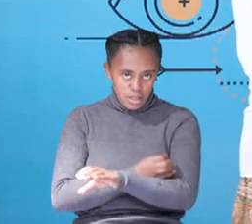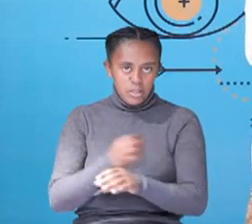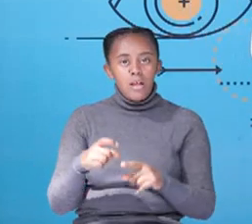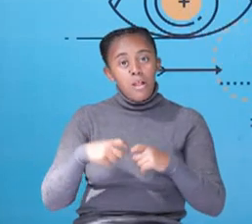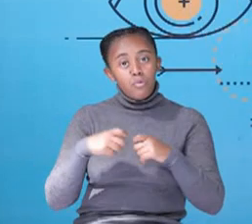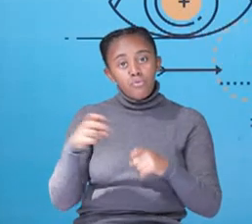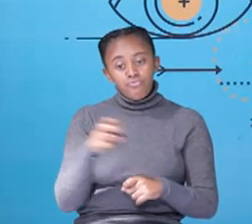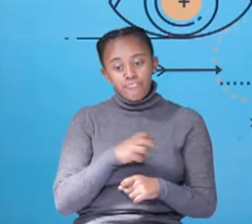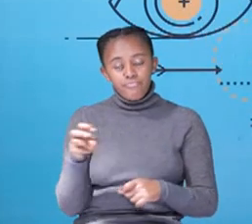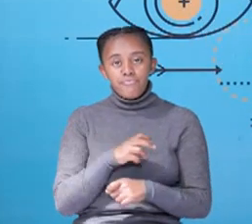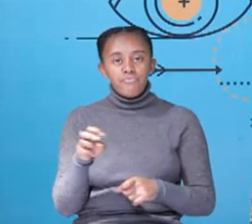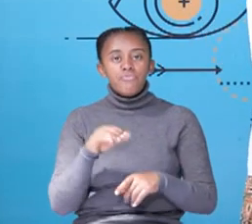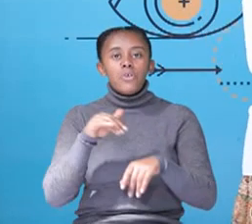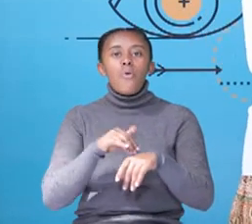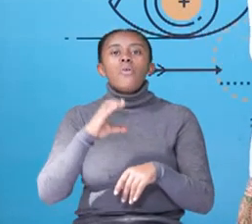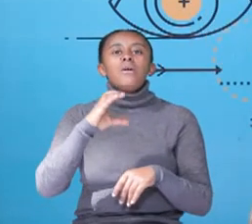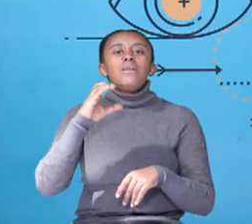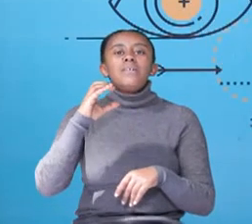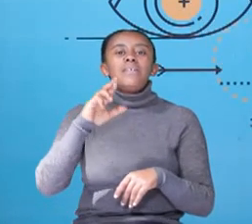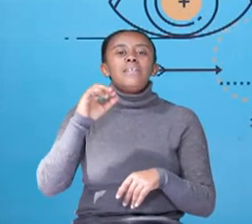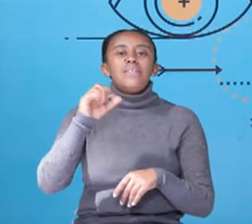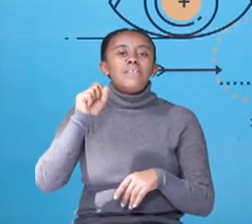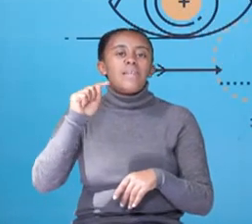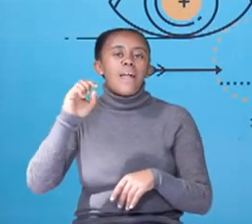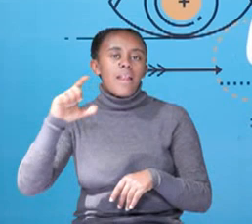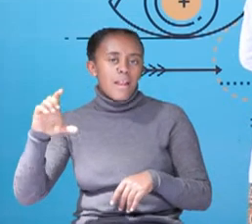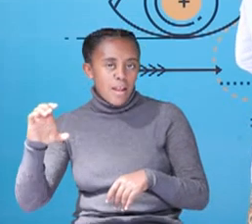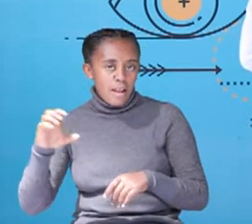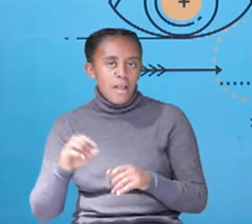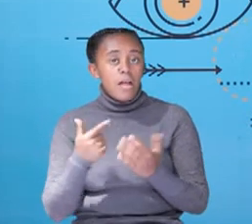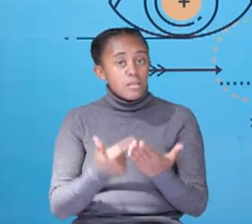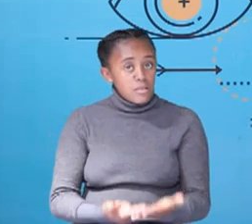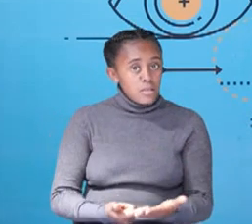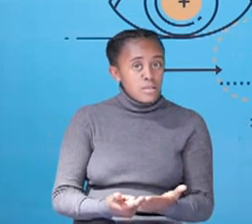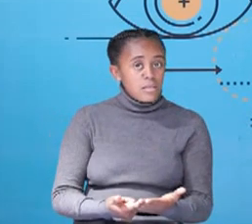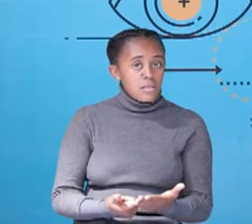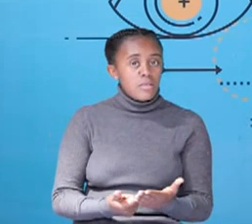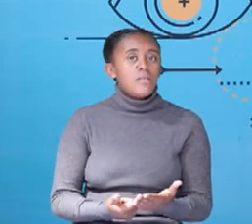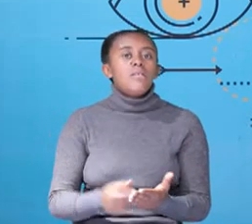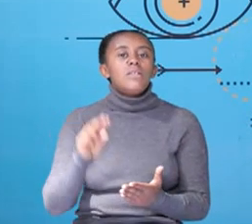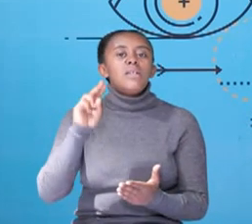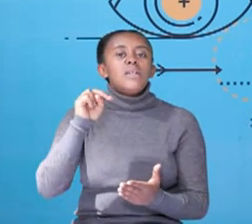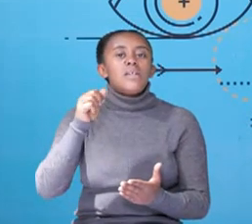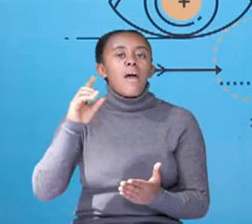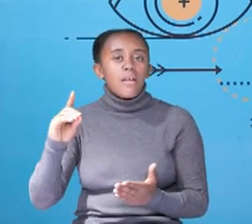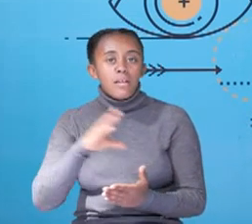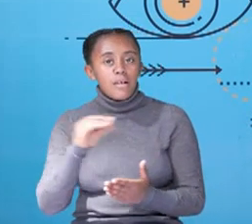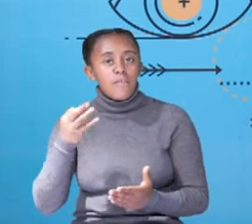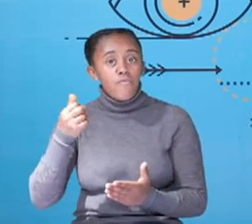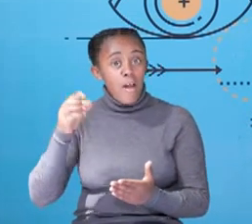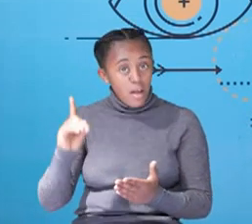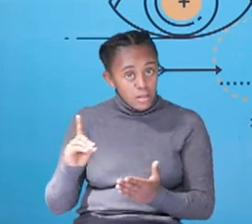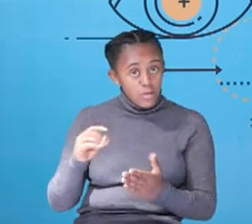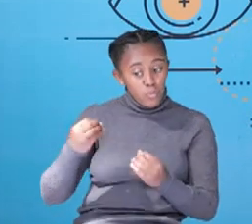chain occurs on cristae, and at this point reduced NAD and reduced fat